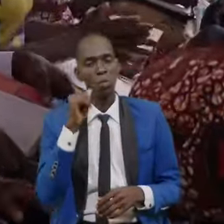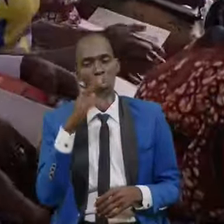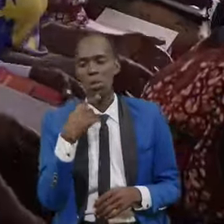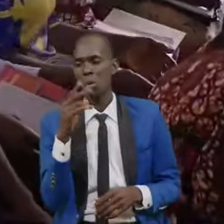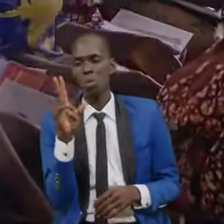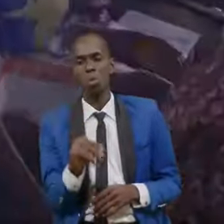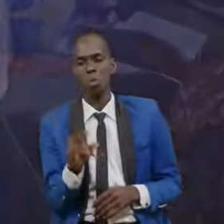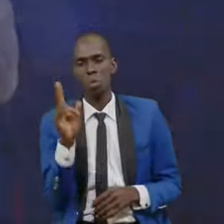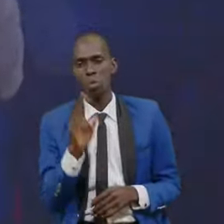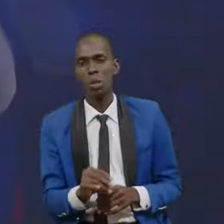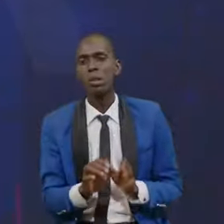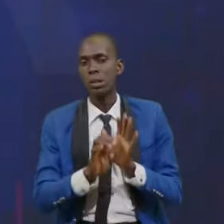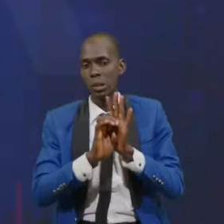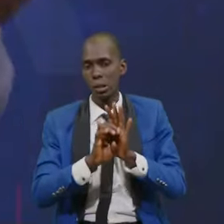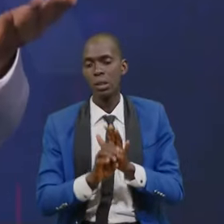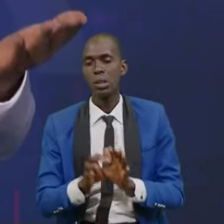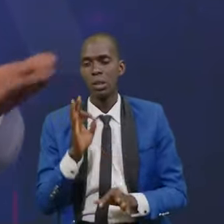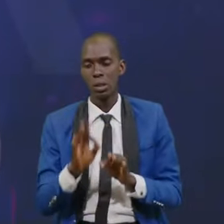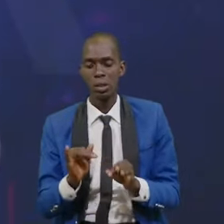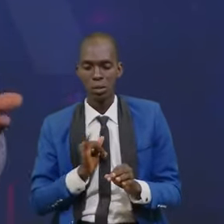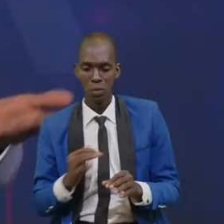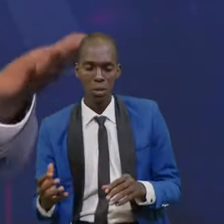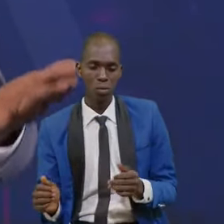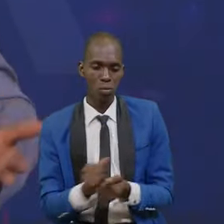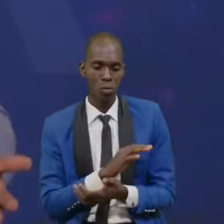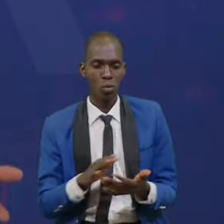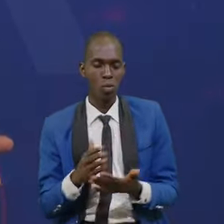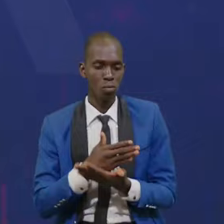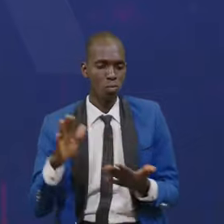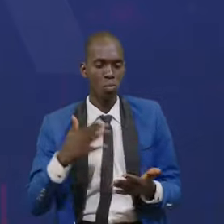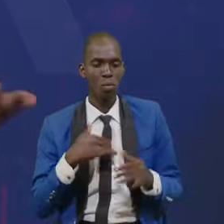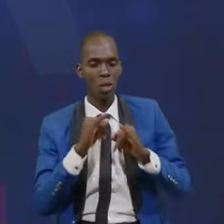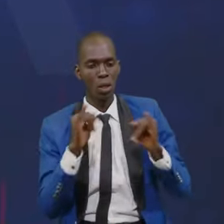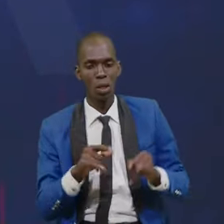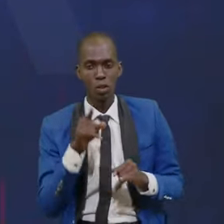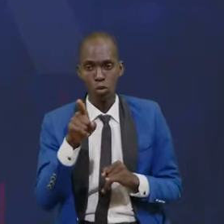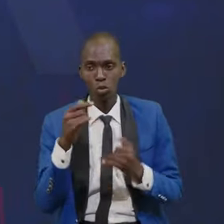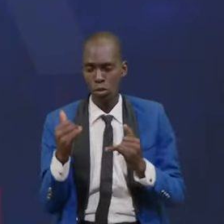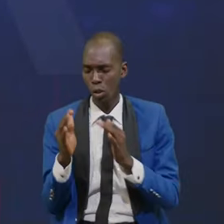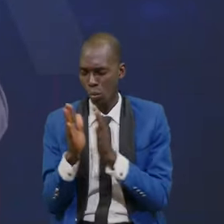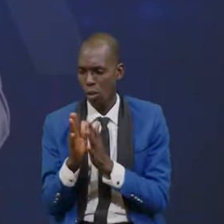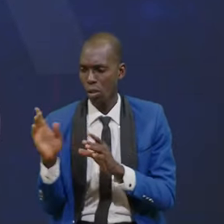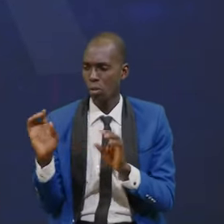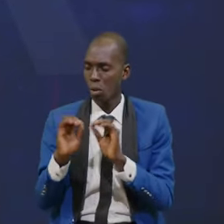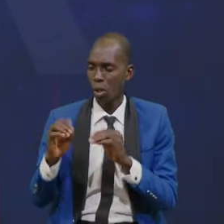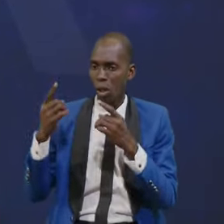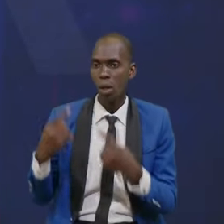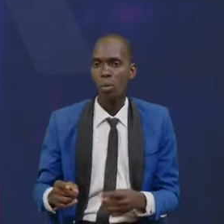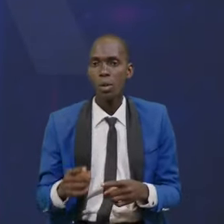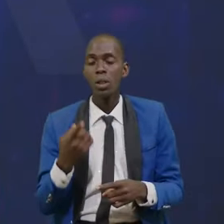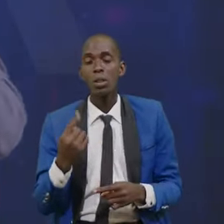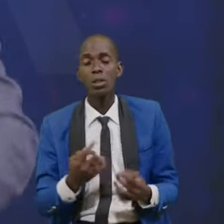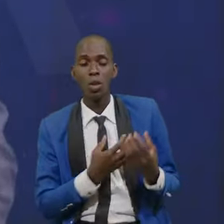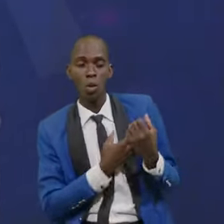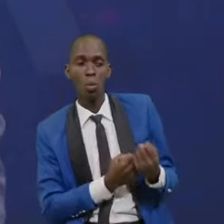what if I throw away my God and the prayer, and you pray and there is nothing? The confidence I had